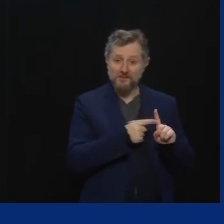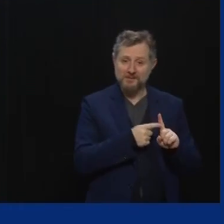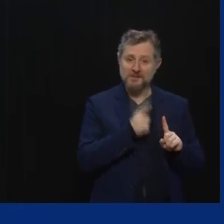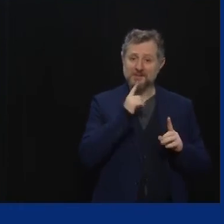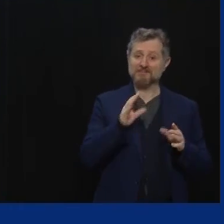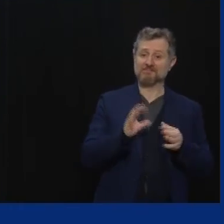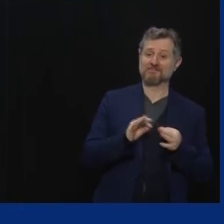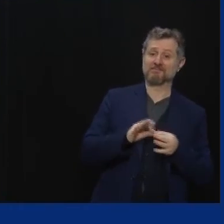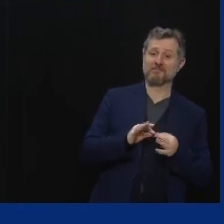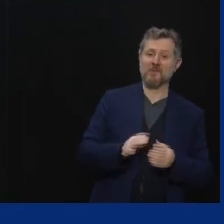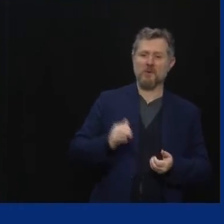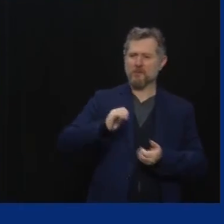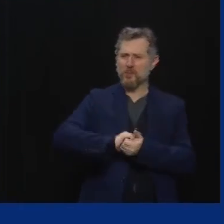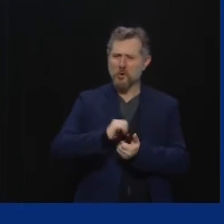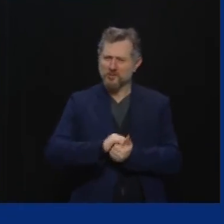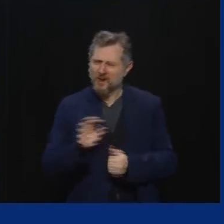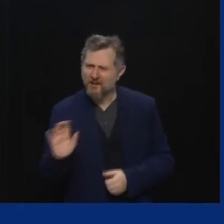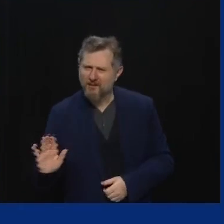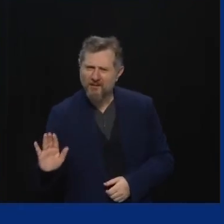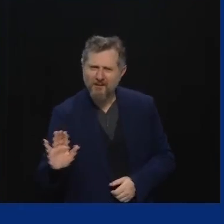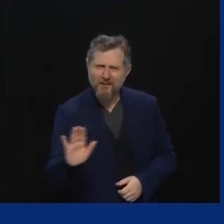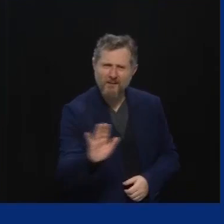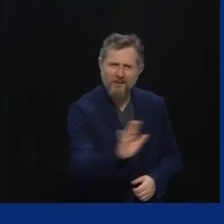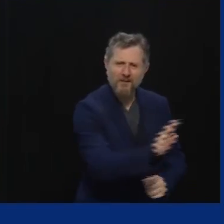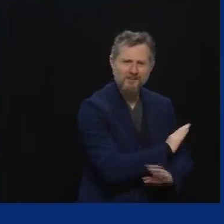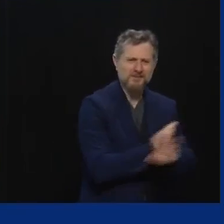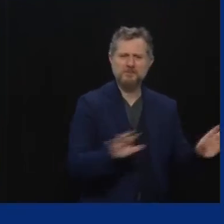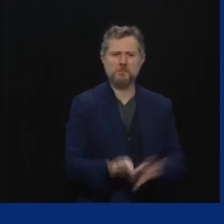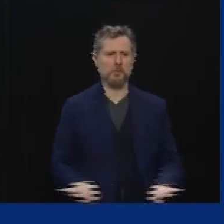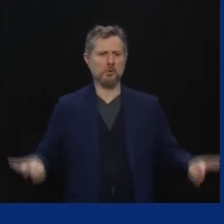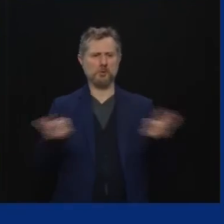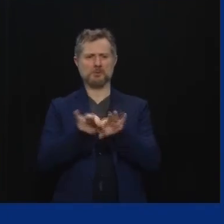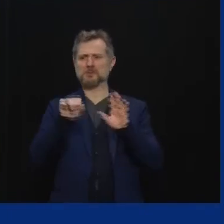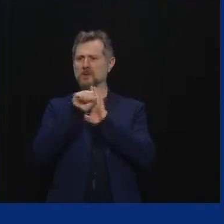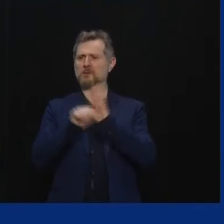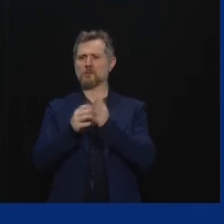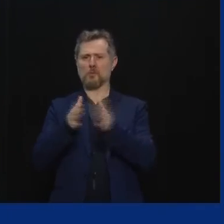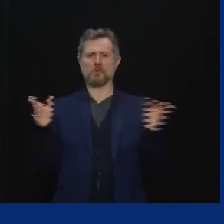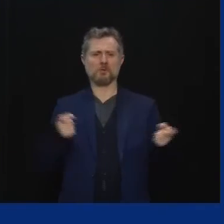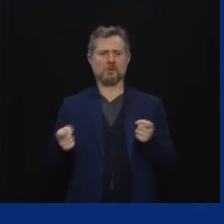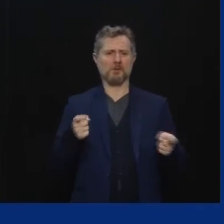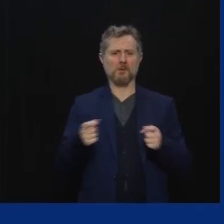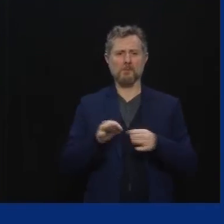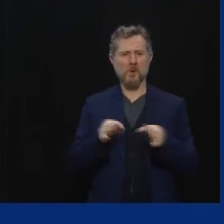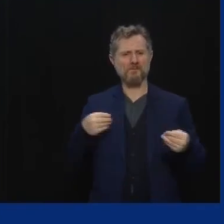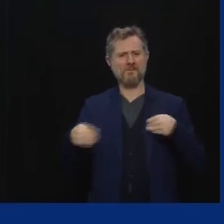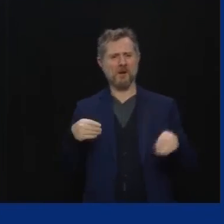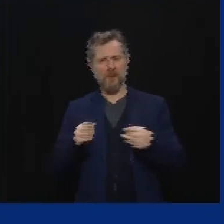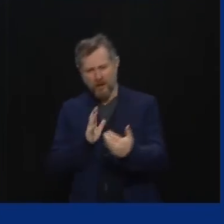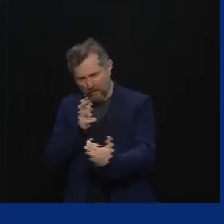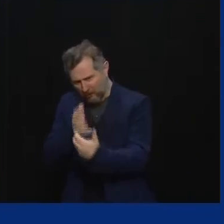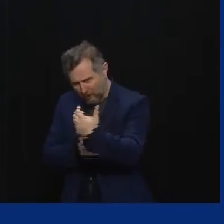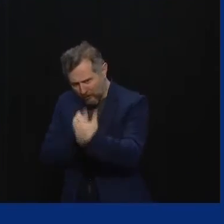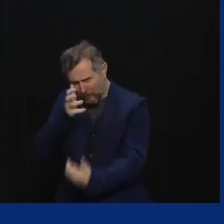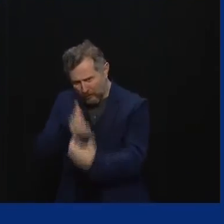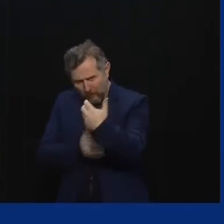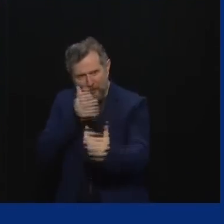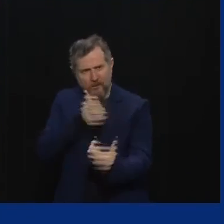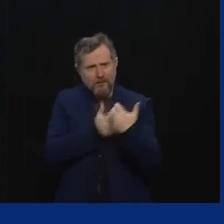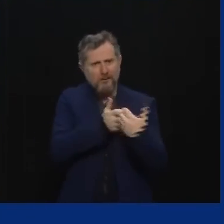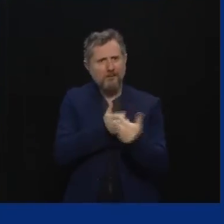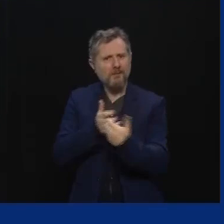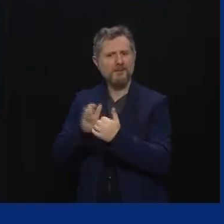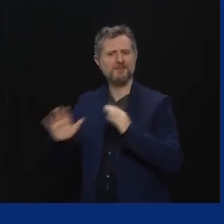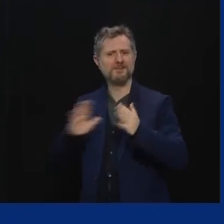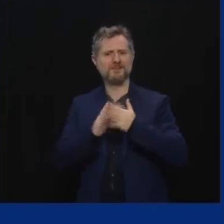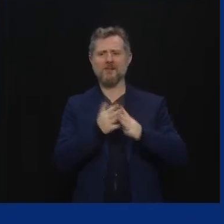statewide strategy, and flexibility matters. It needs to be fit for purpose. So I completely endorse the strategy